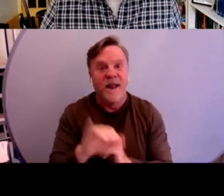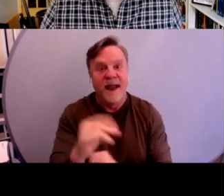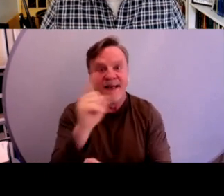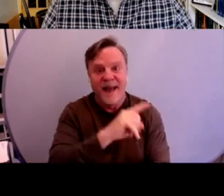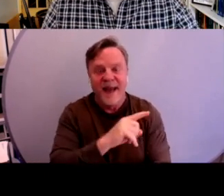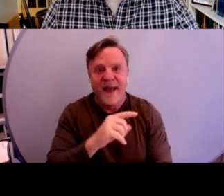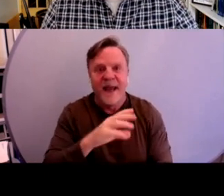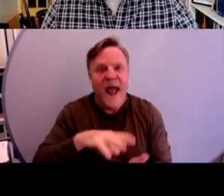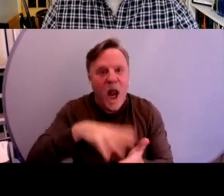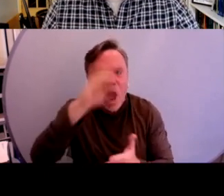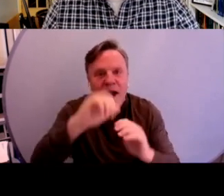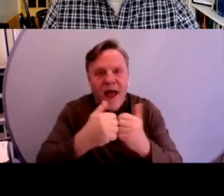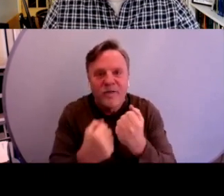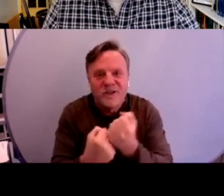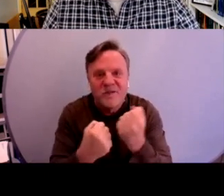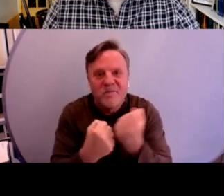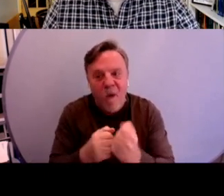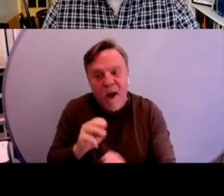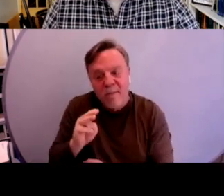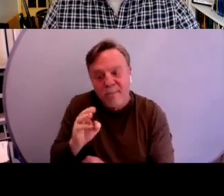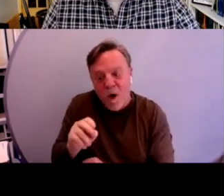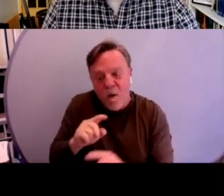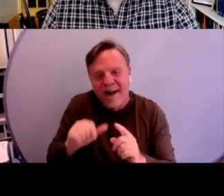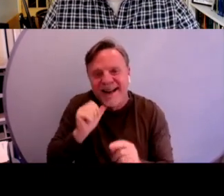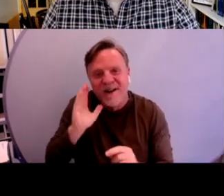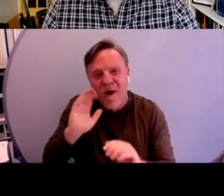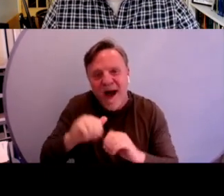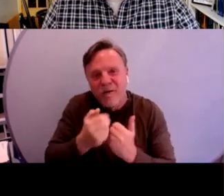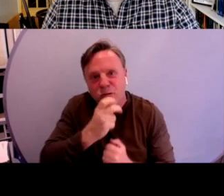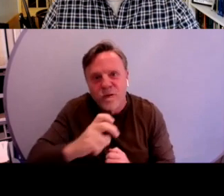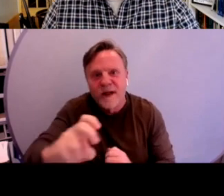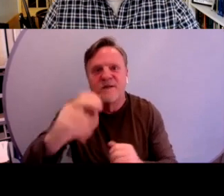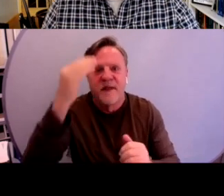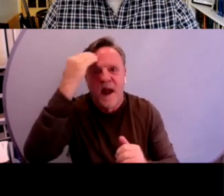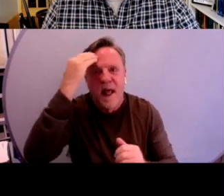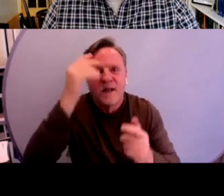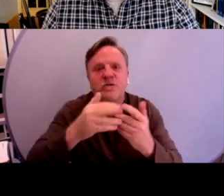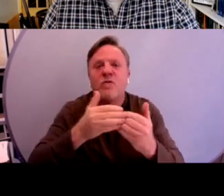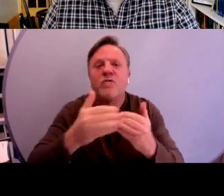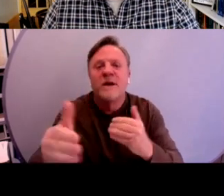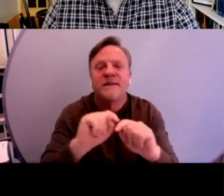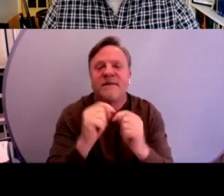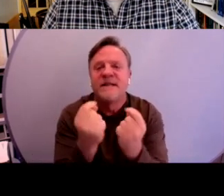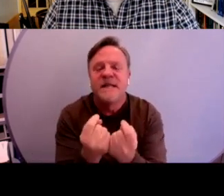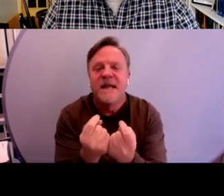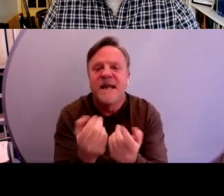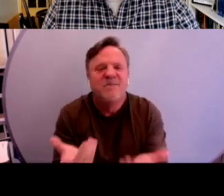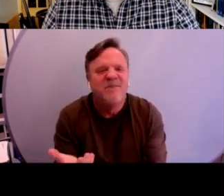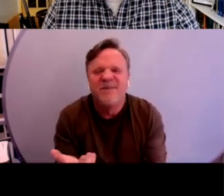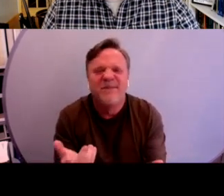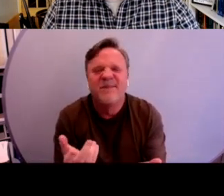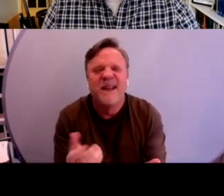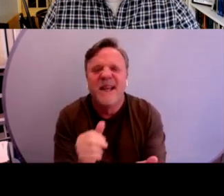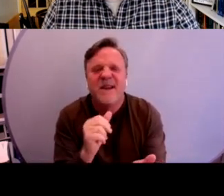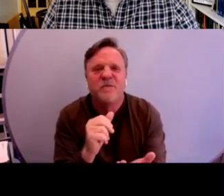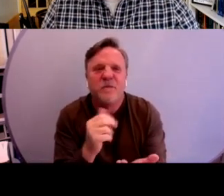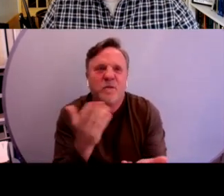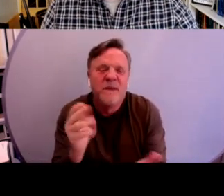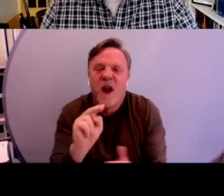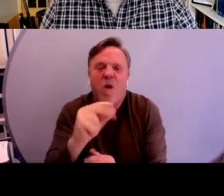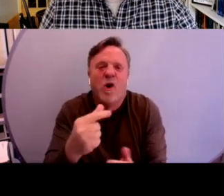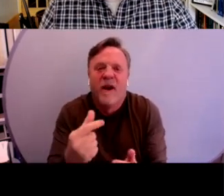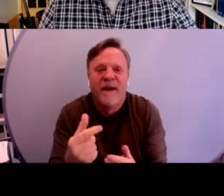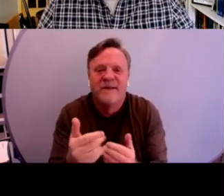to support Mo through it, but I hadn't been able to transfer that knowledge to the rest of the team supporting him, it wouldn't have ultimately done much good. So take